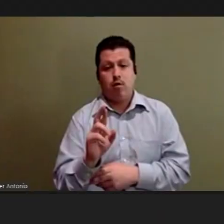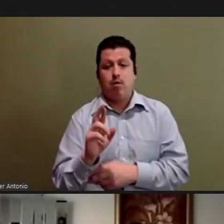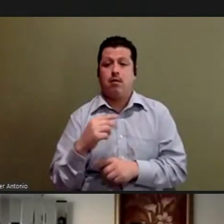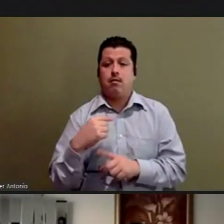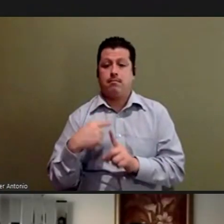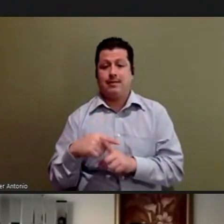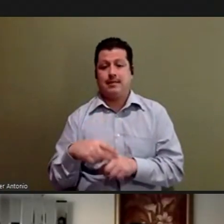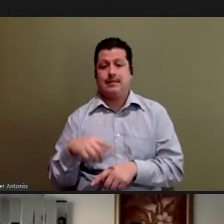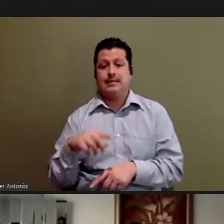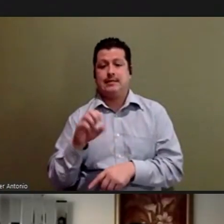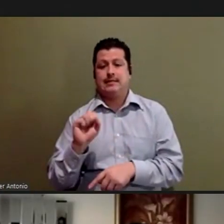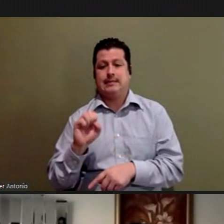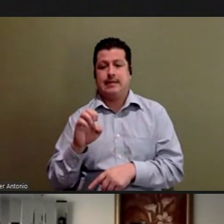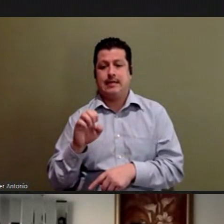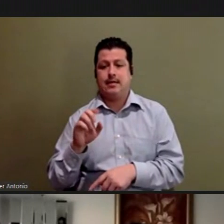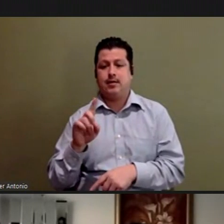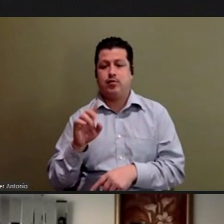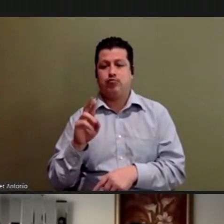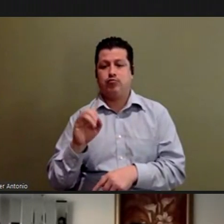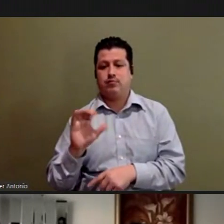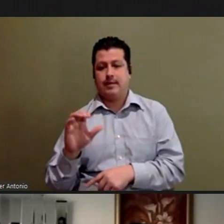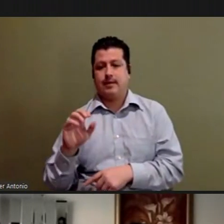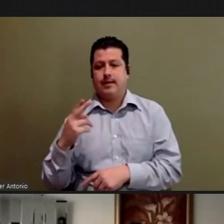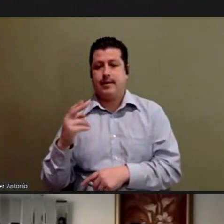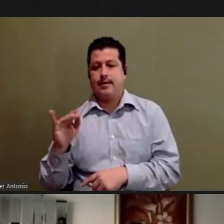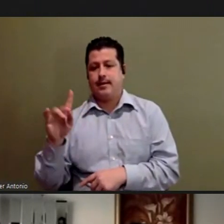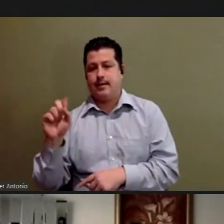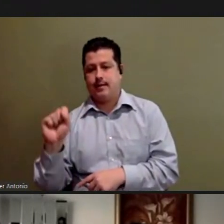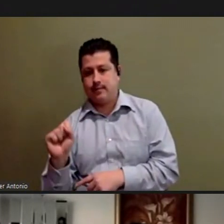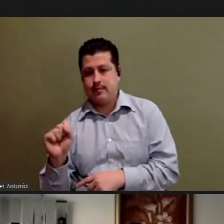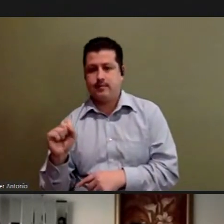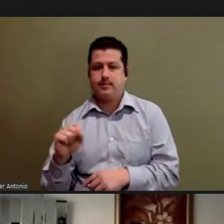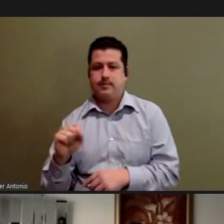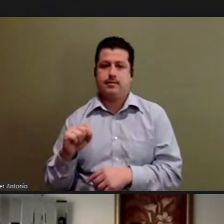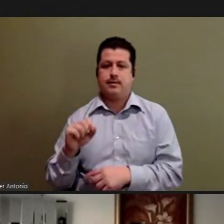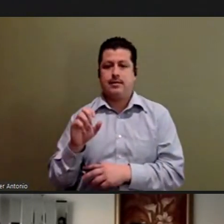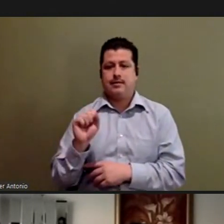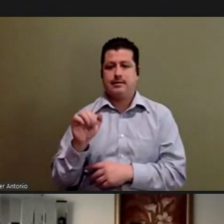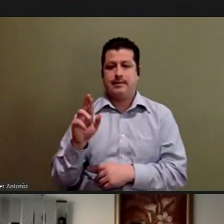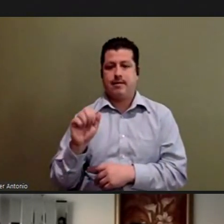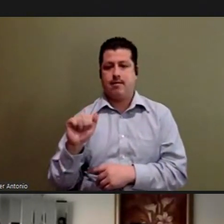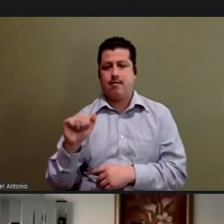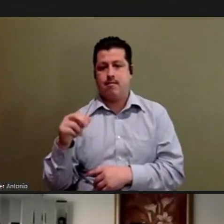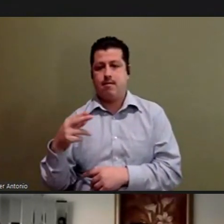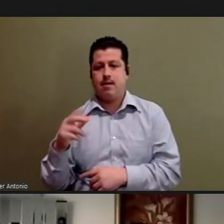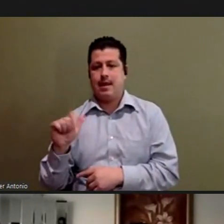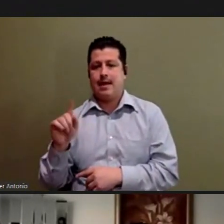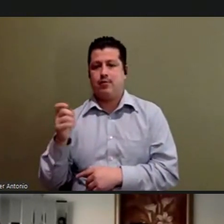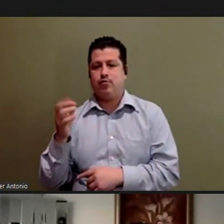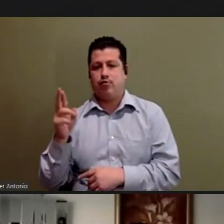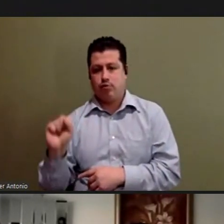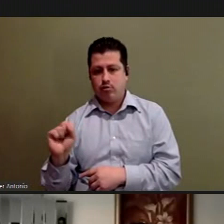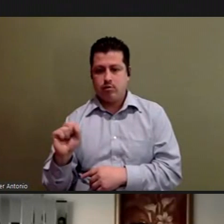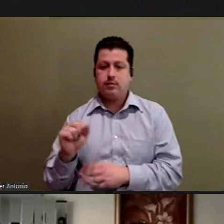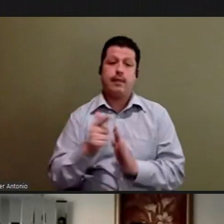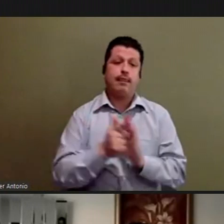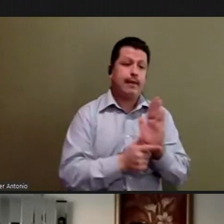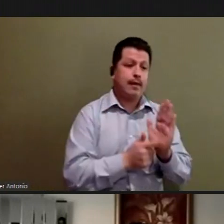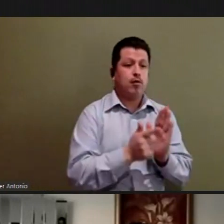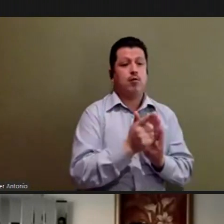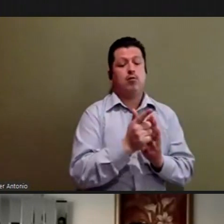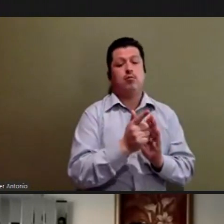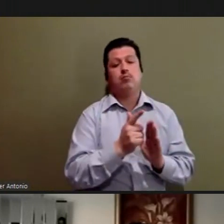Cedric Hicks, and of course Sharon Landers and all of our staff, our legal counsel, and of